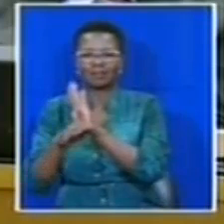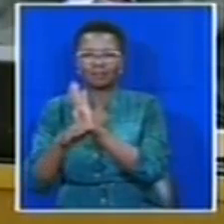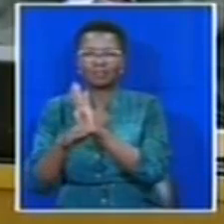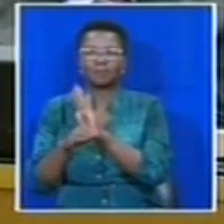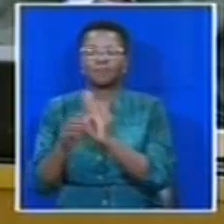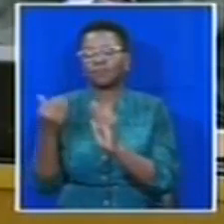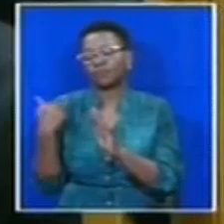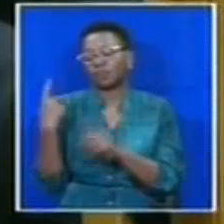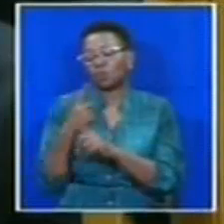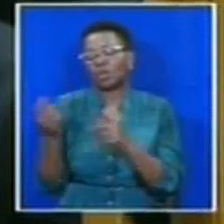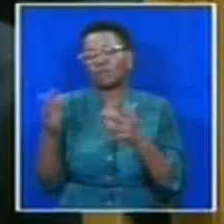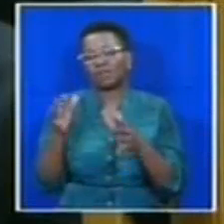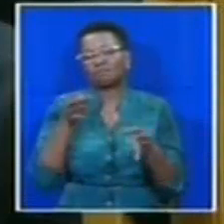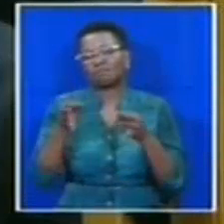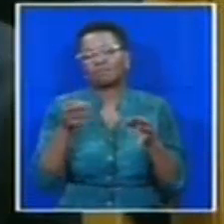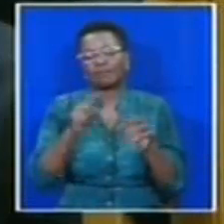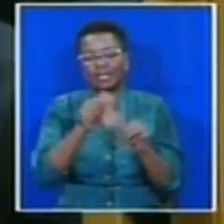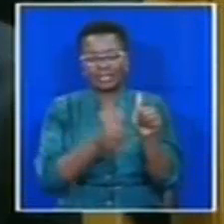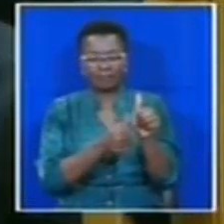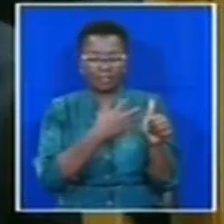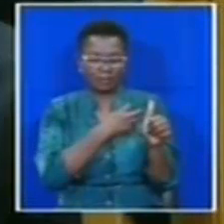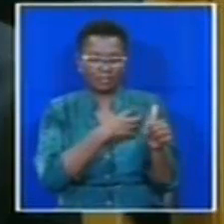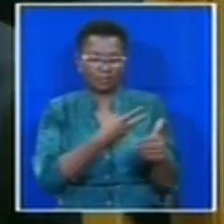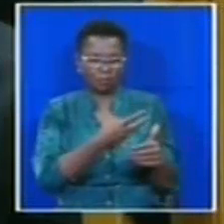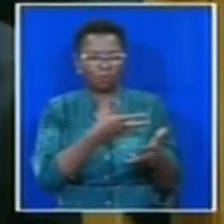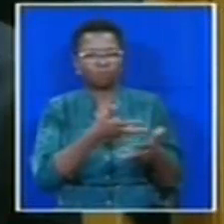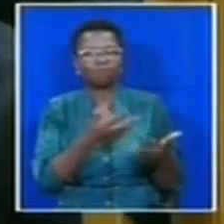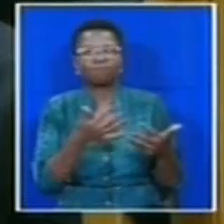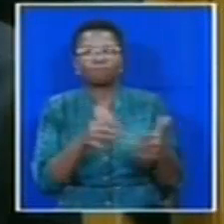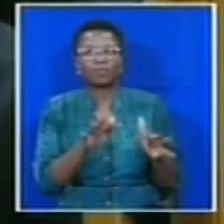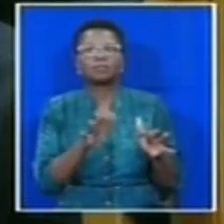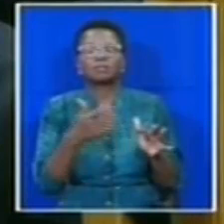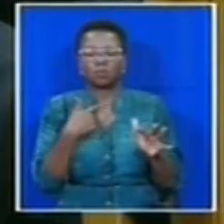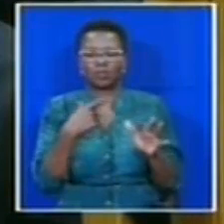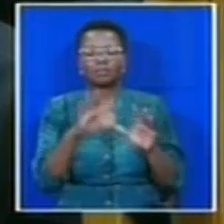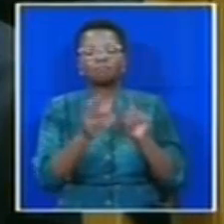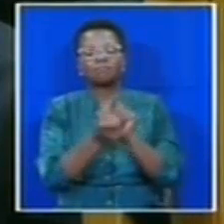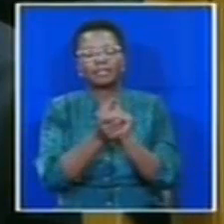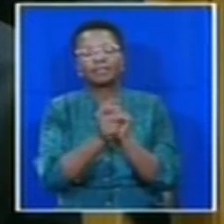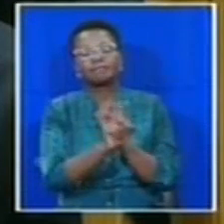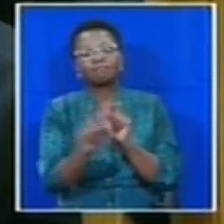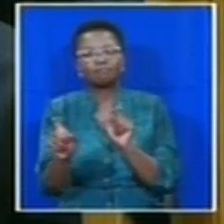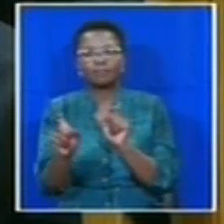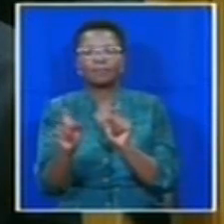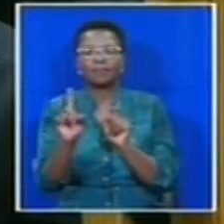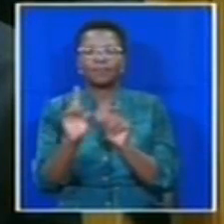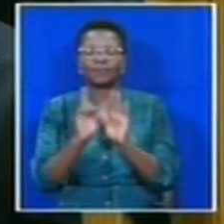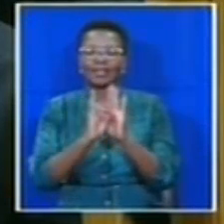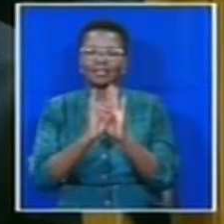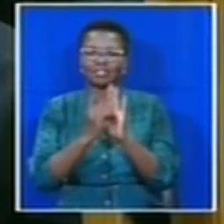past few weeks, the Deputy Minister and I have been in touch, either directly or through digital